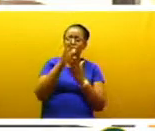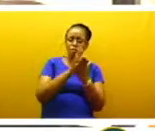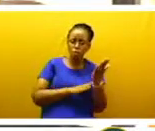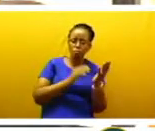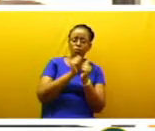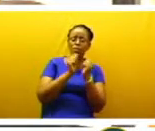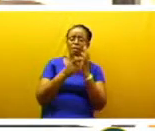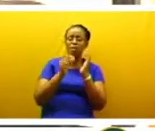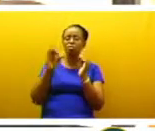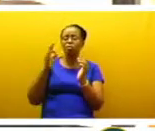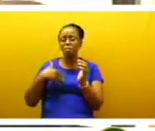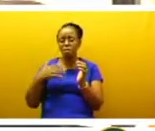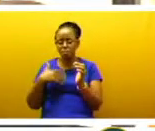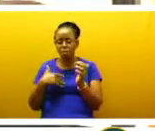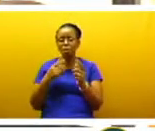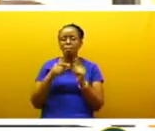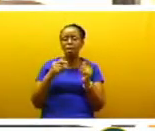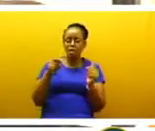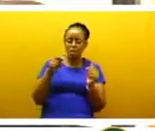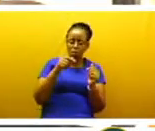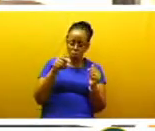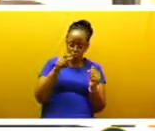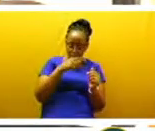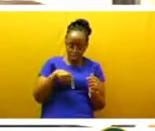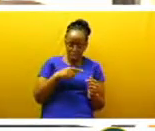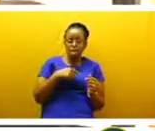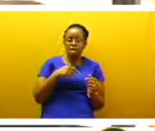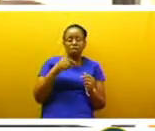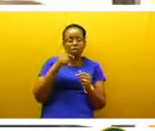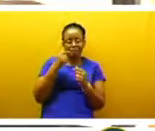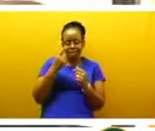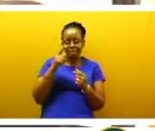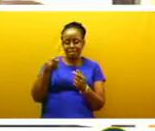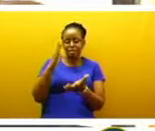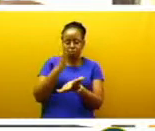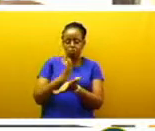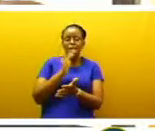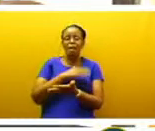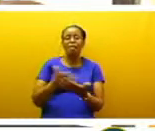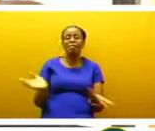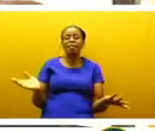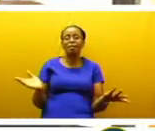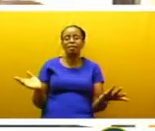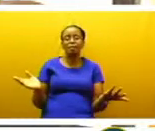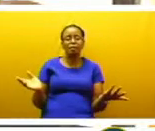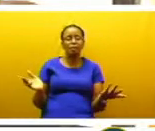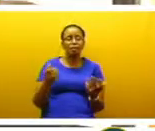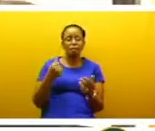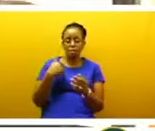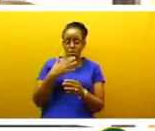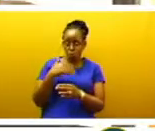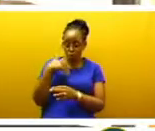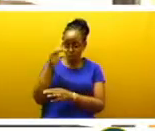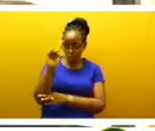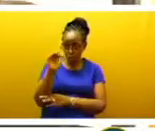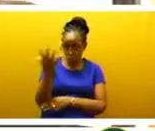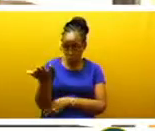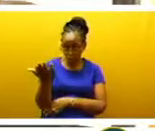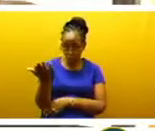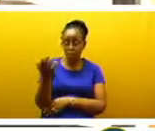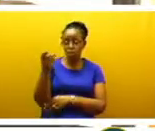of people, whereas in truth, that is not correct. All that I would request, Madam Chief Justice,